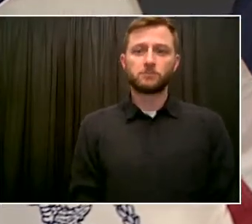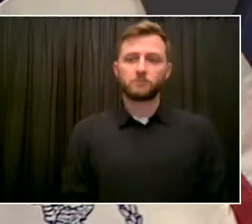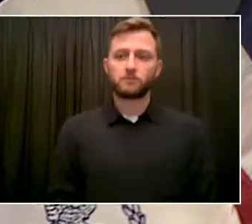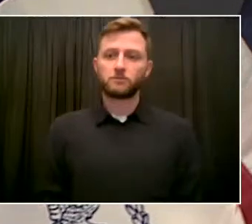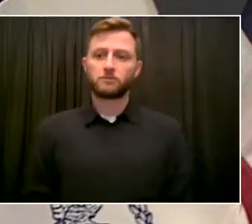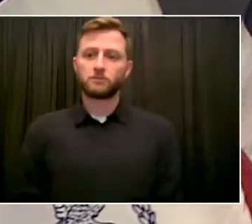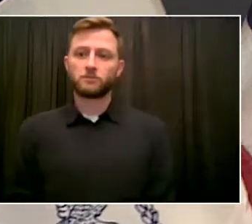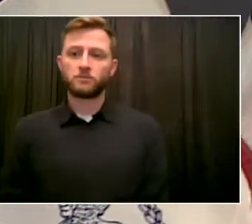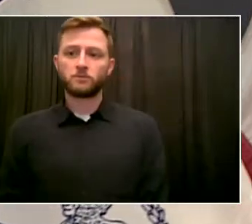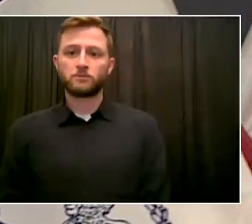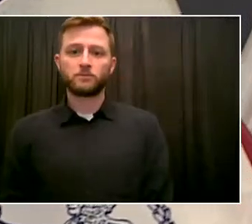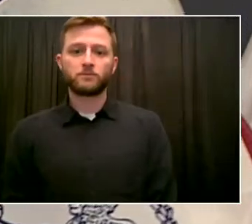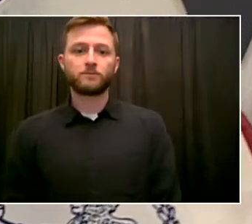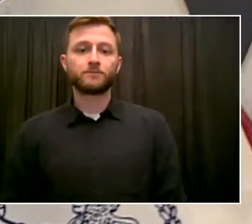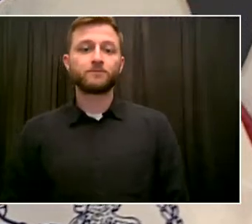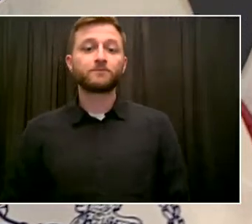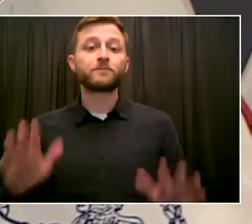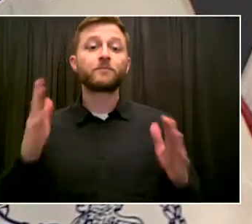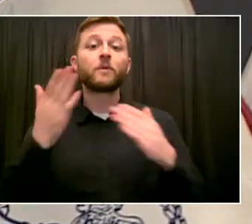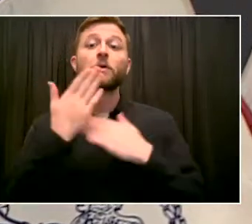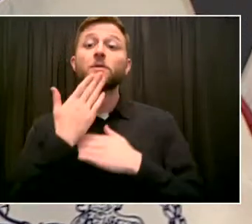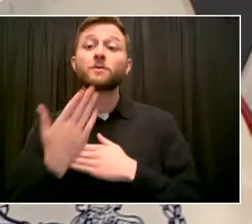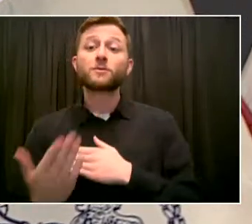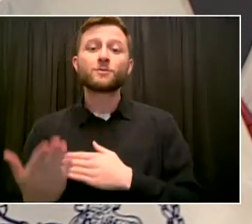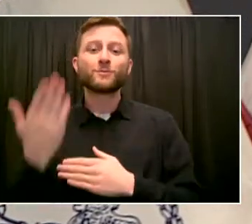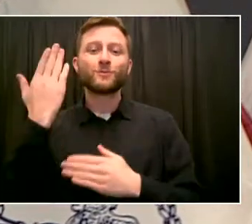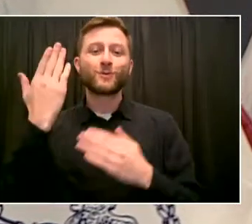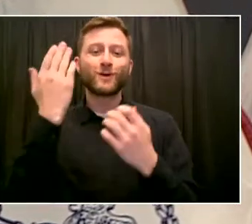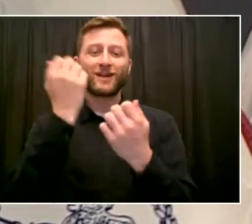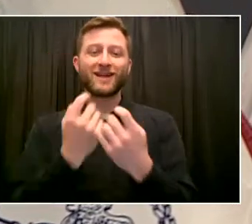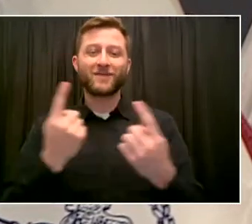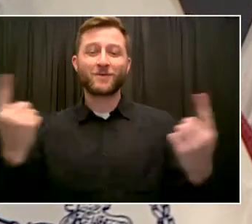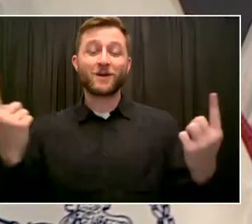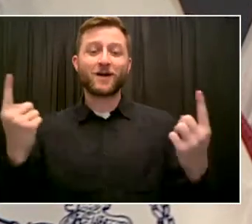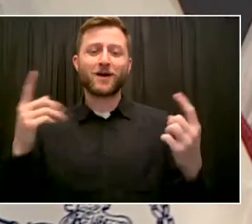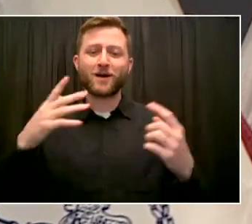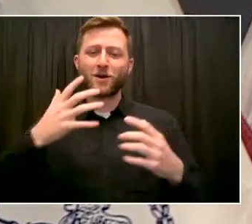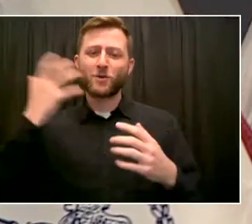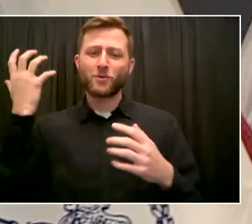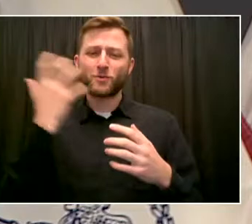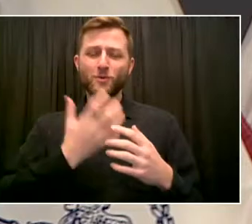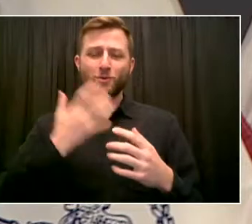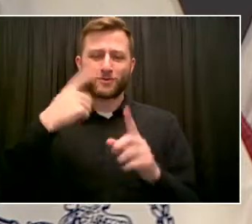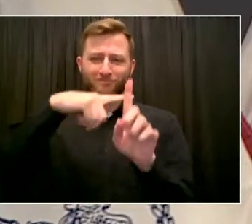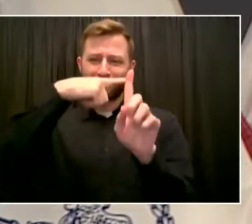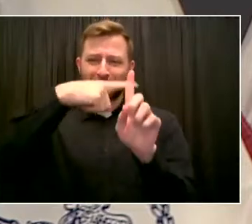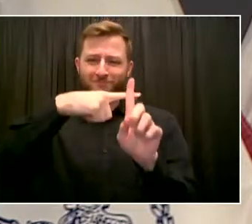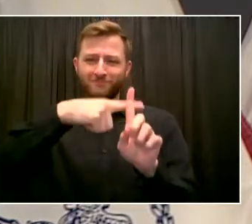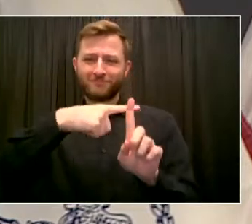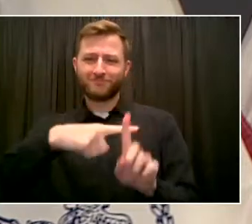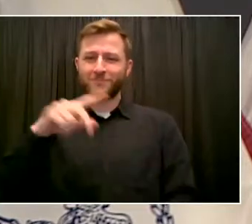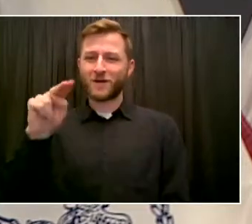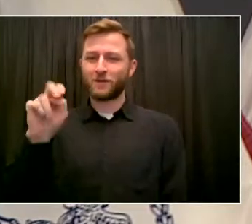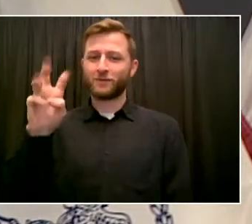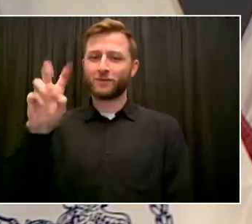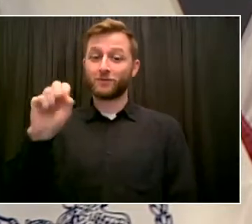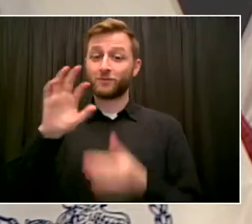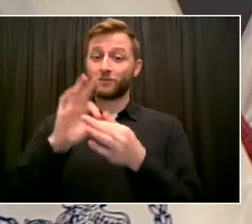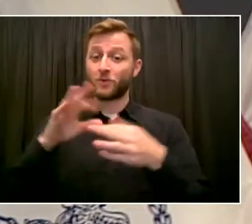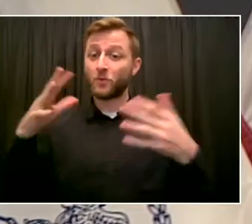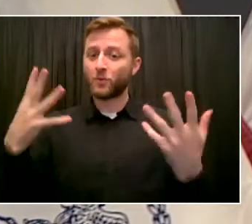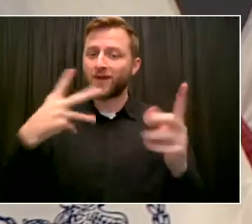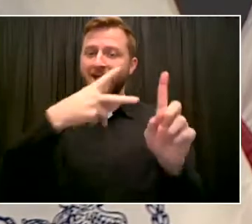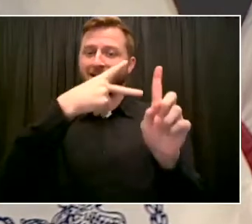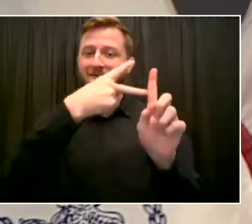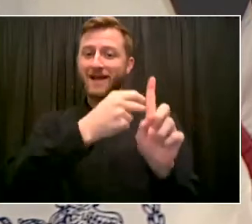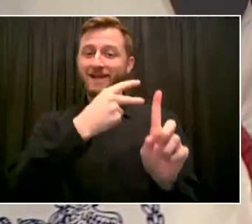Good morning, everyone. Well, we see really good news out there when it comes to vaccinations, and we know vaccinations keep